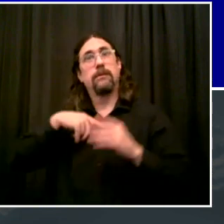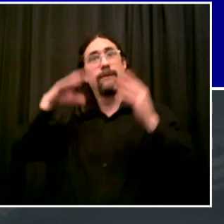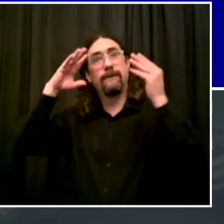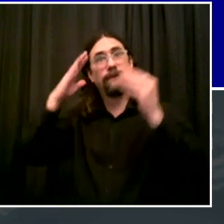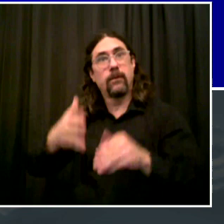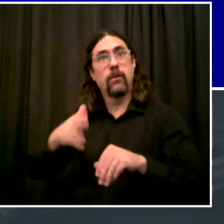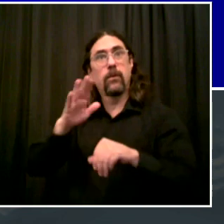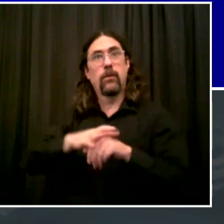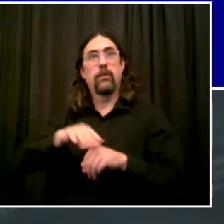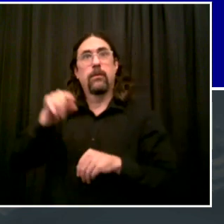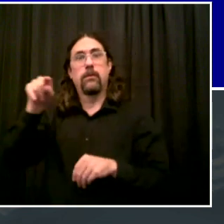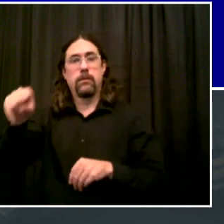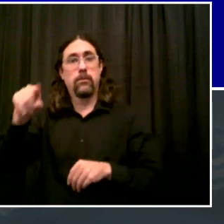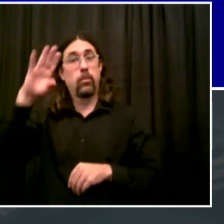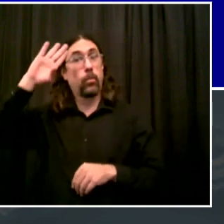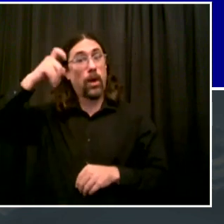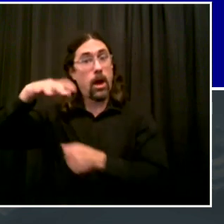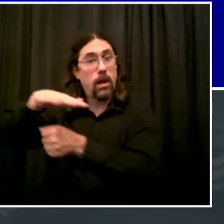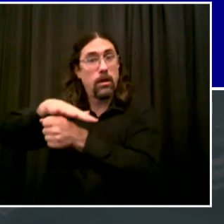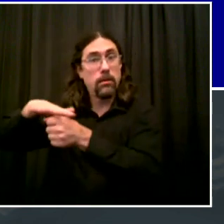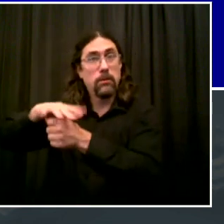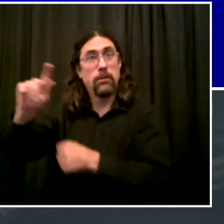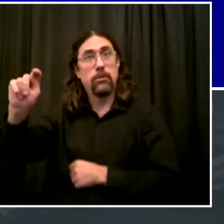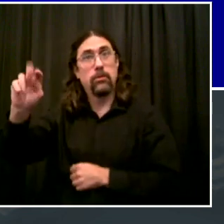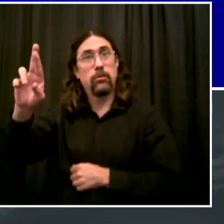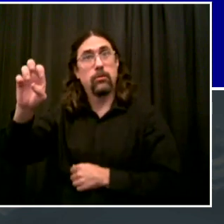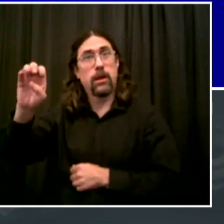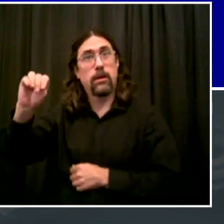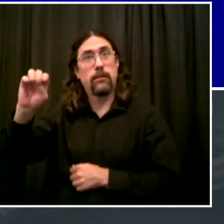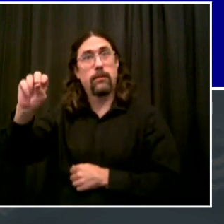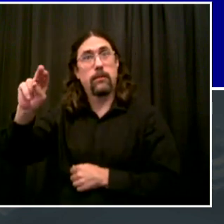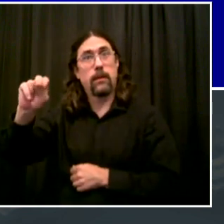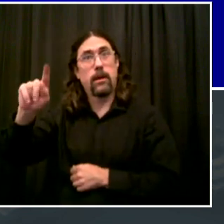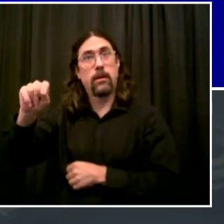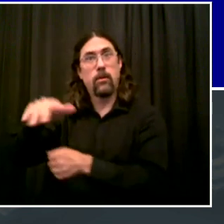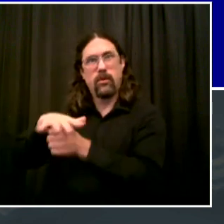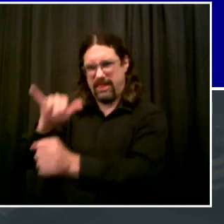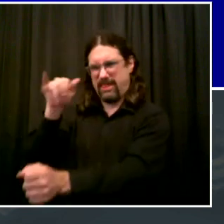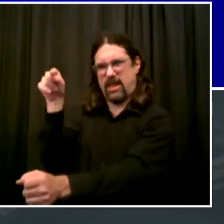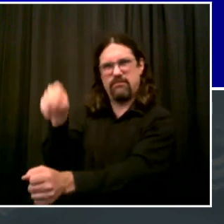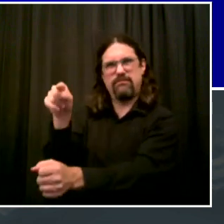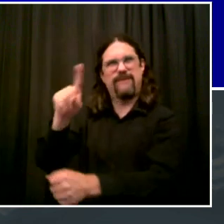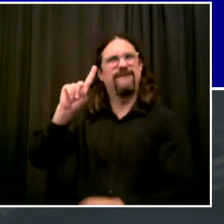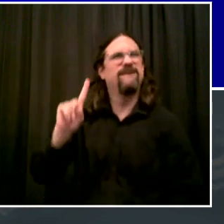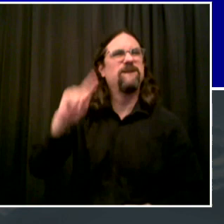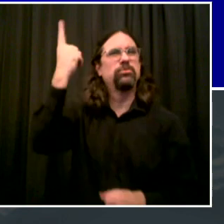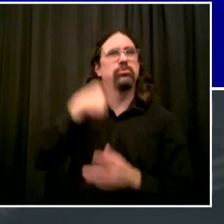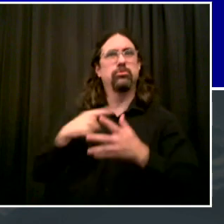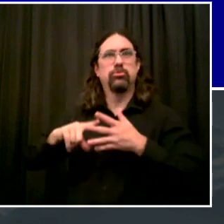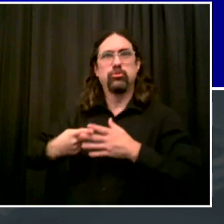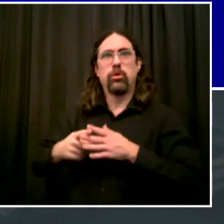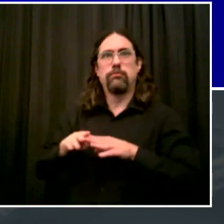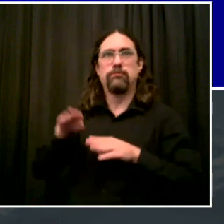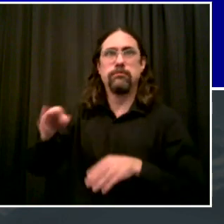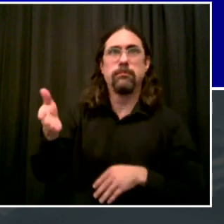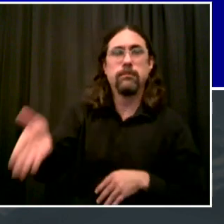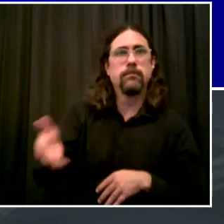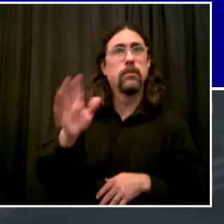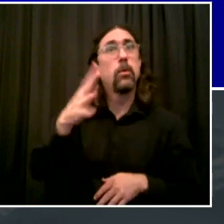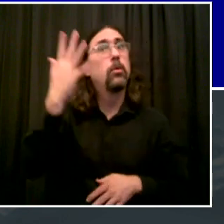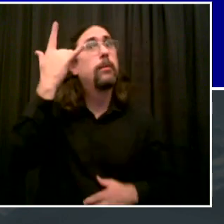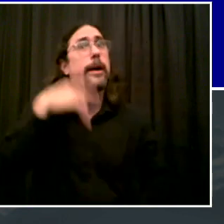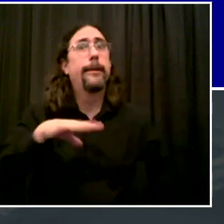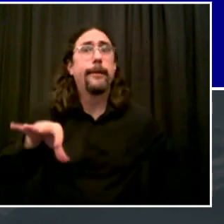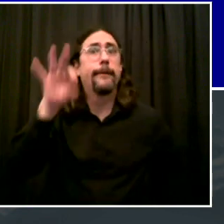code to start, we looked at all our data and made the decision based on 3 factors. And these factors were testing is